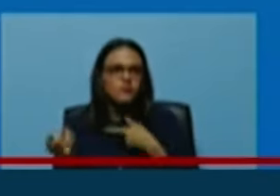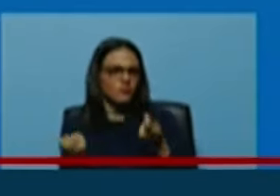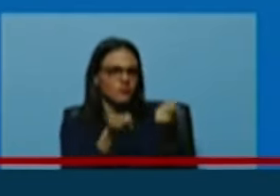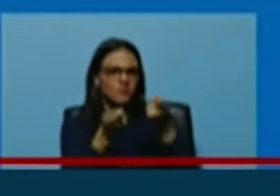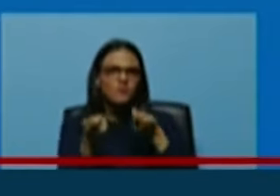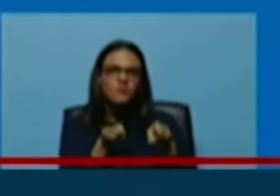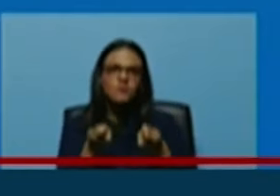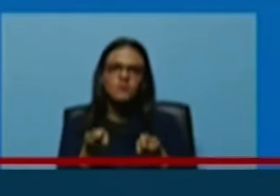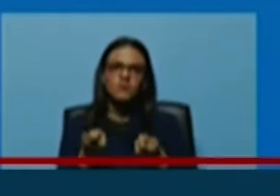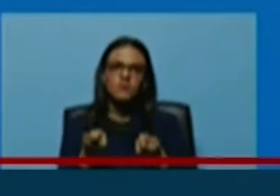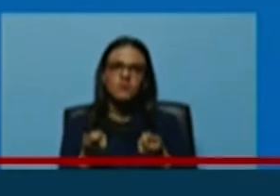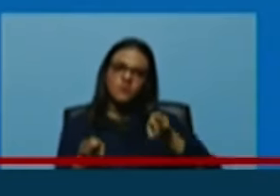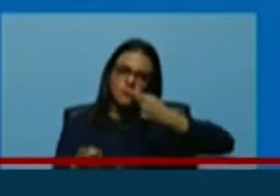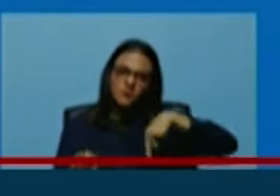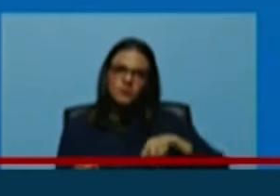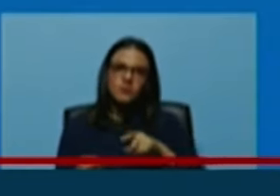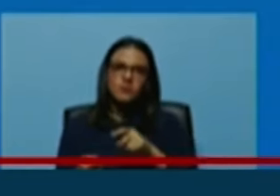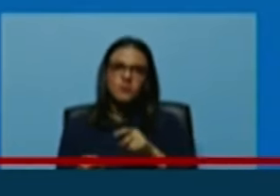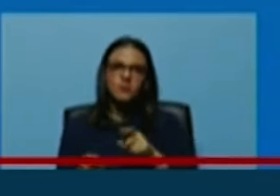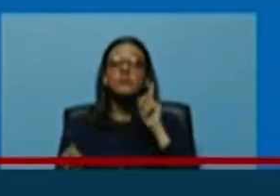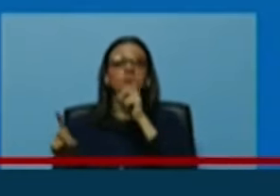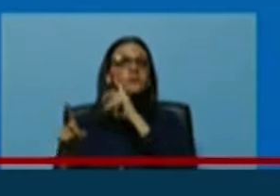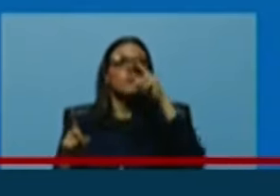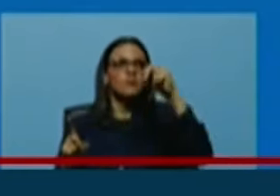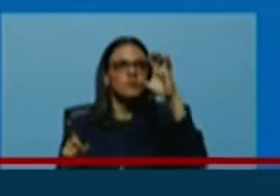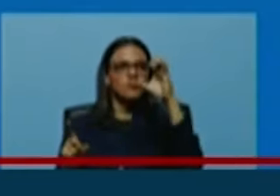fascism, which some call